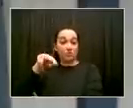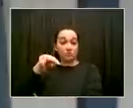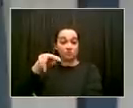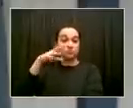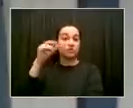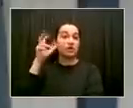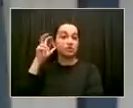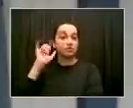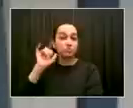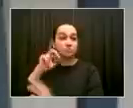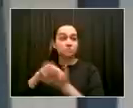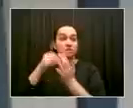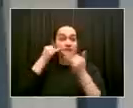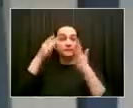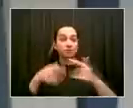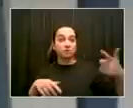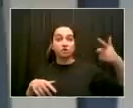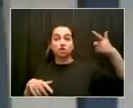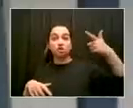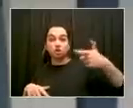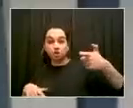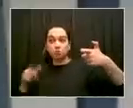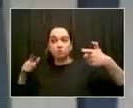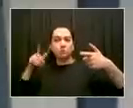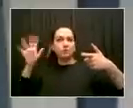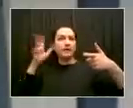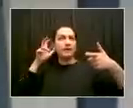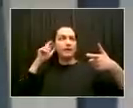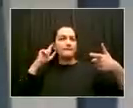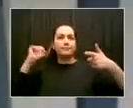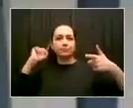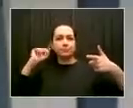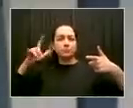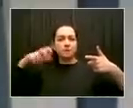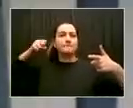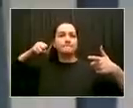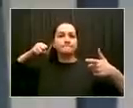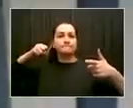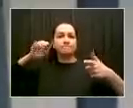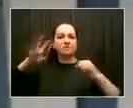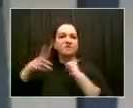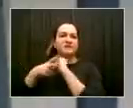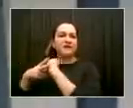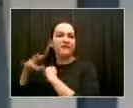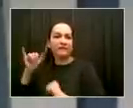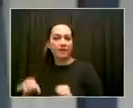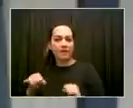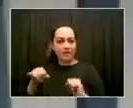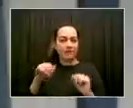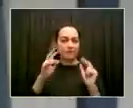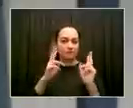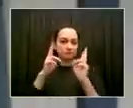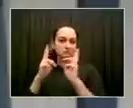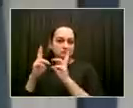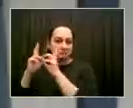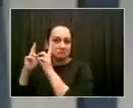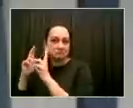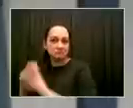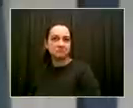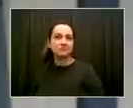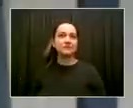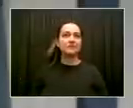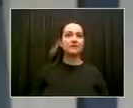that firearm. In addition to that, we also have, in areas where we have ShotSpotter coverage, a 12% faster response time. So it's more